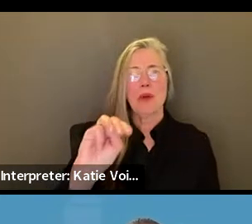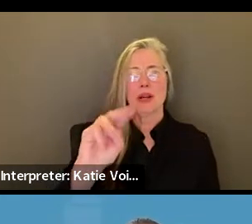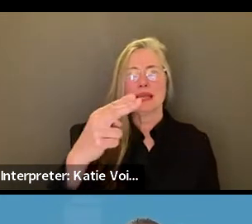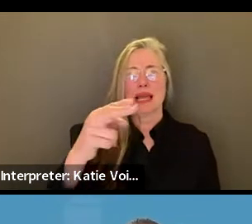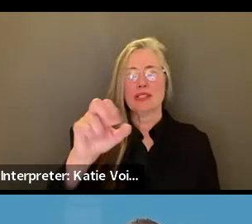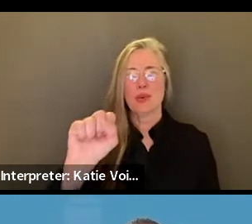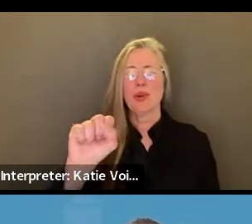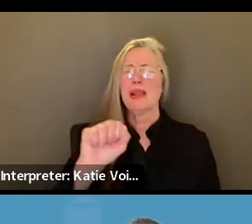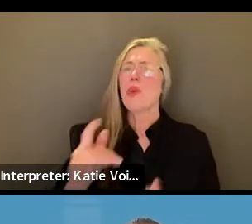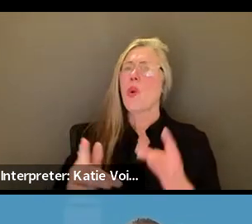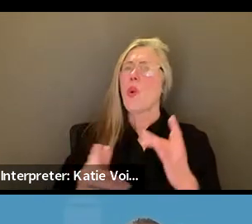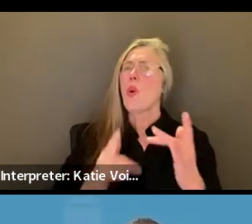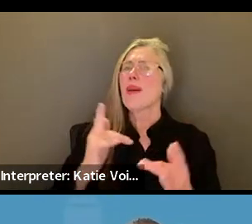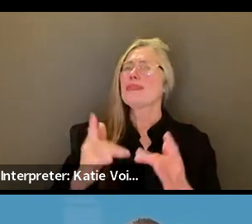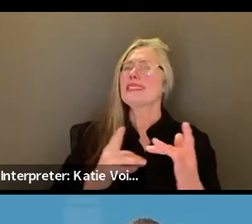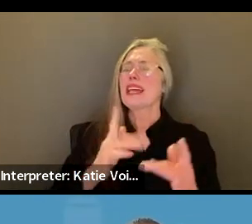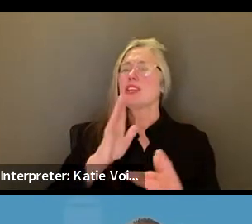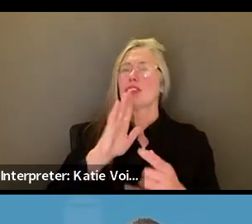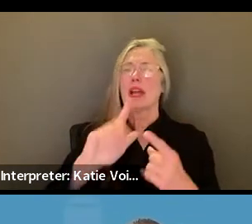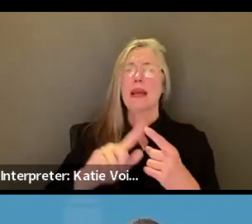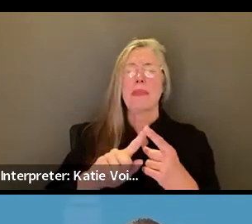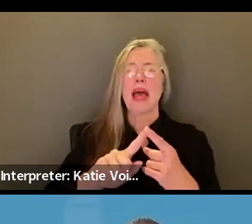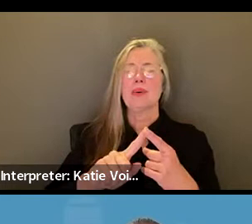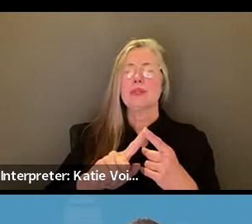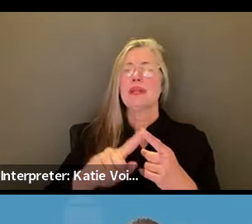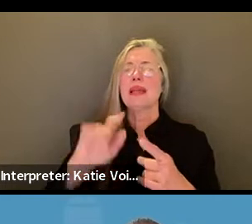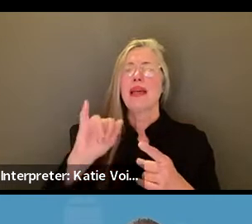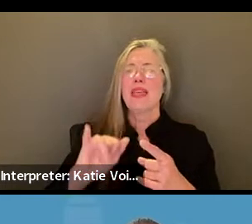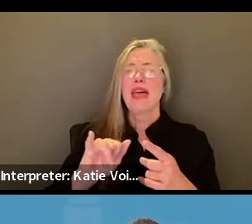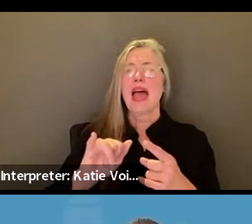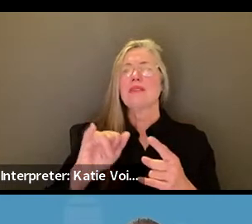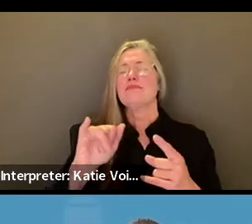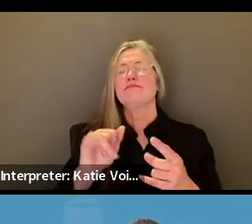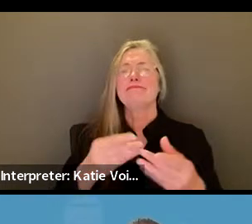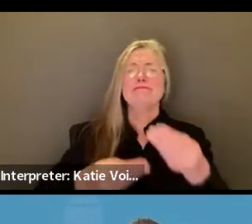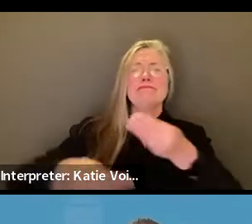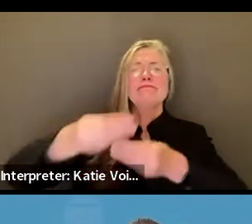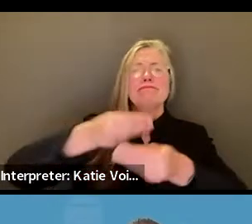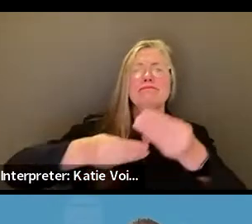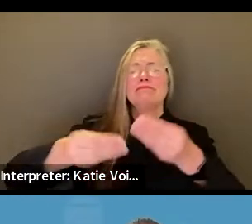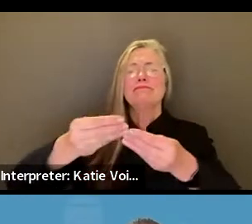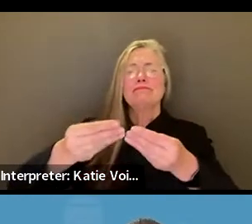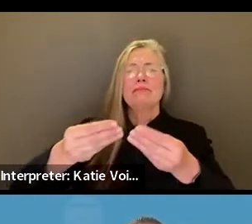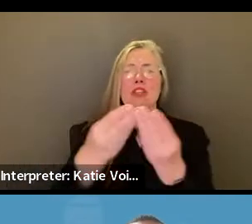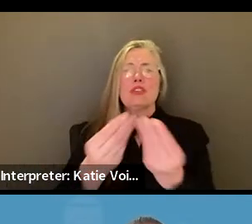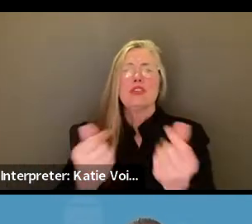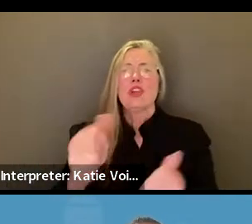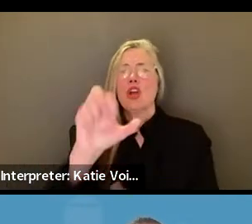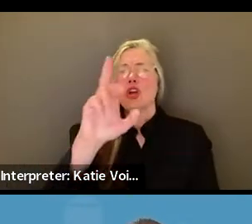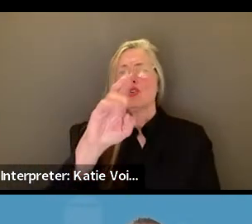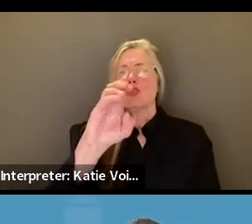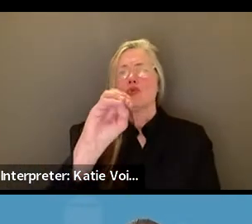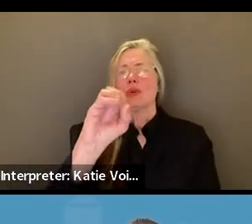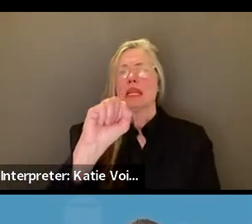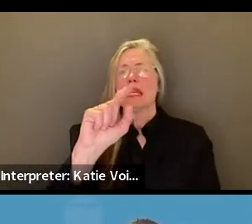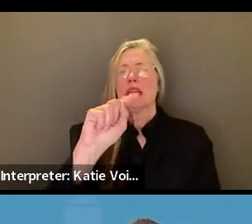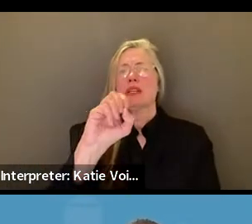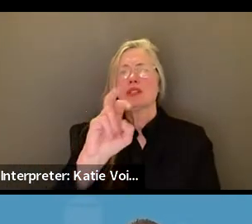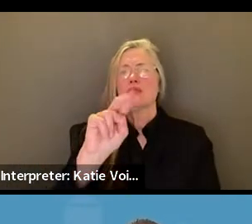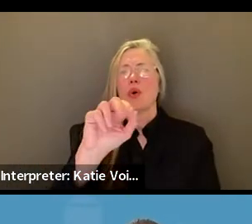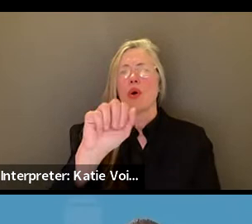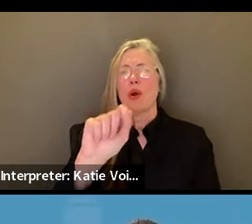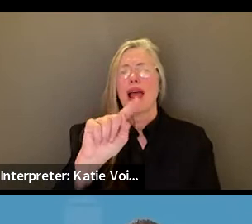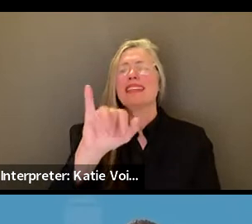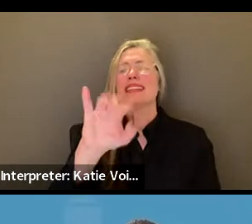really excited to talk about restorative justice today. Can I just jump right in? Is that? Yeah. Okay,